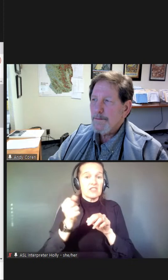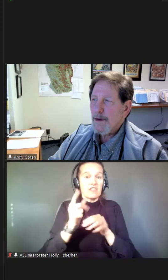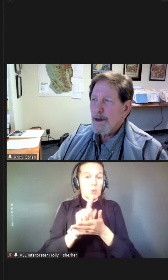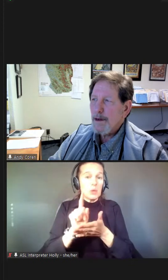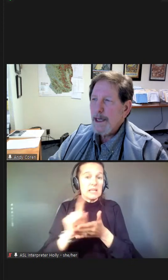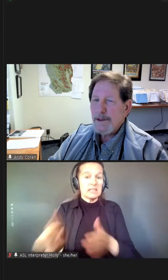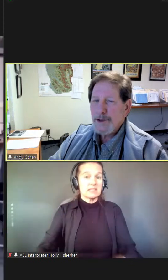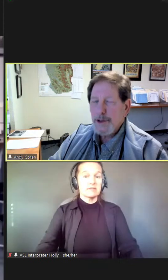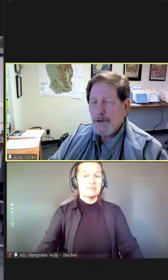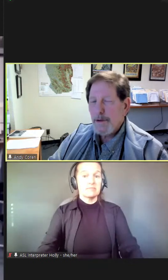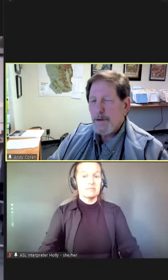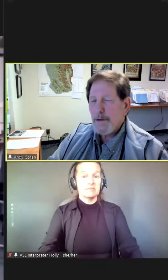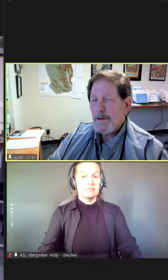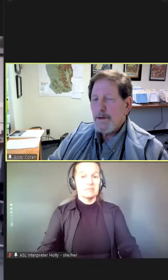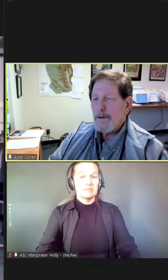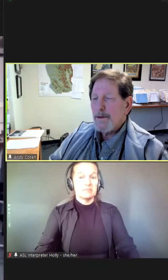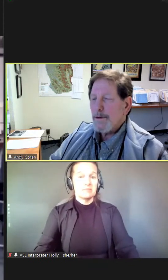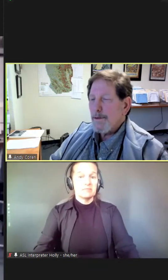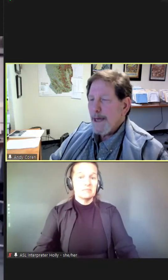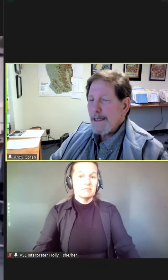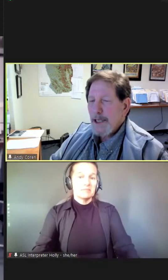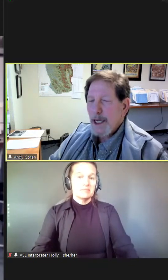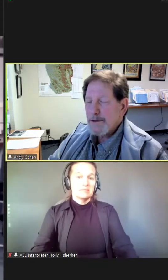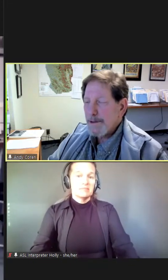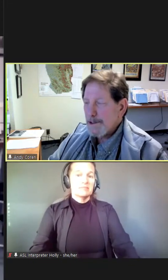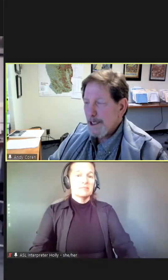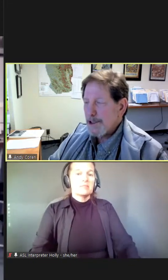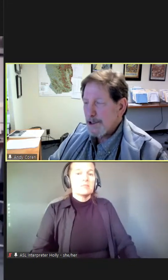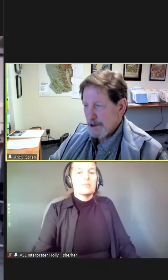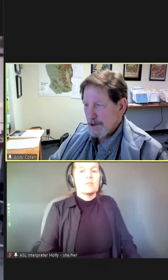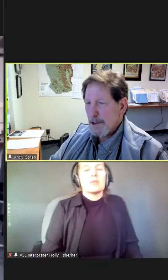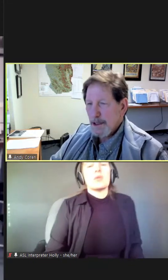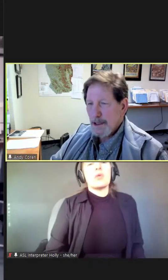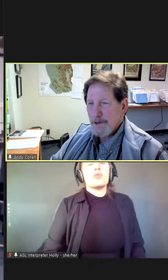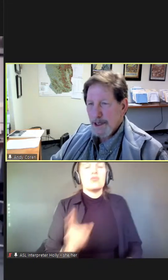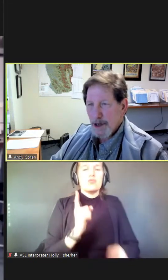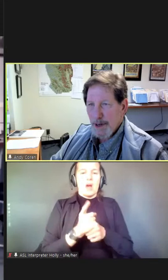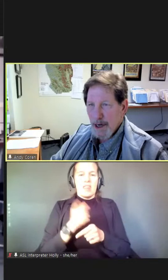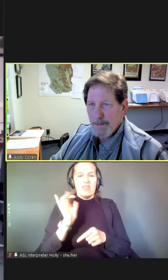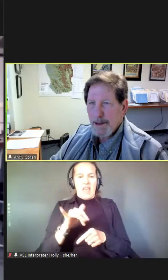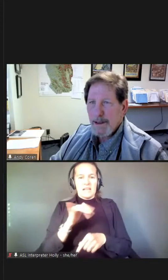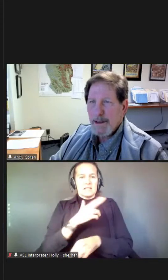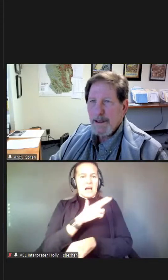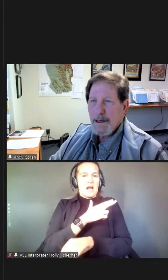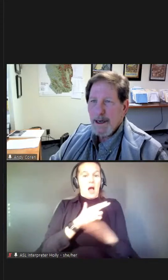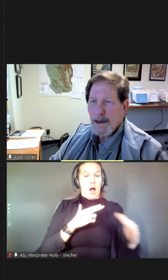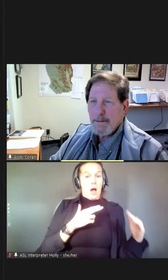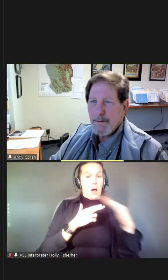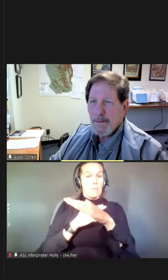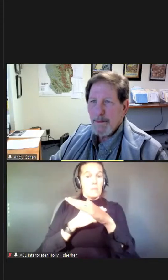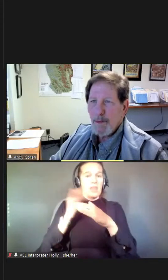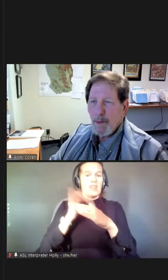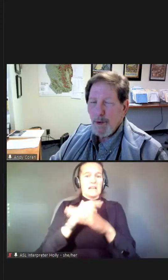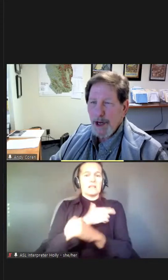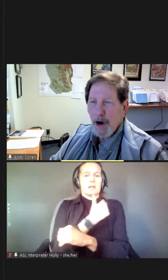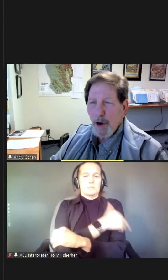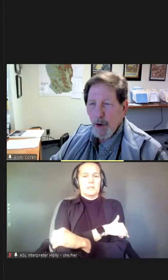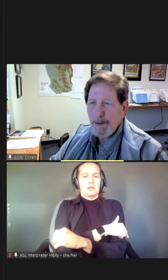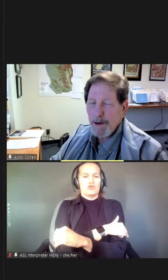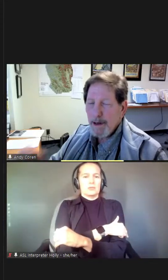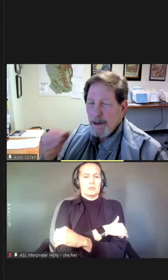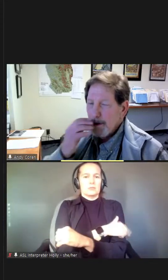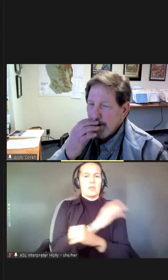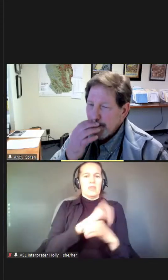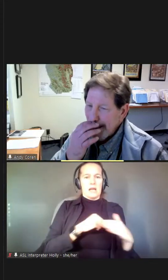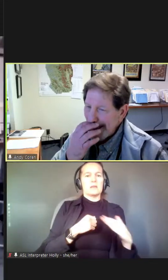weeks. Yeah, so that's hospitalizations that are going up. We